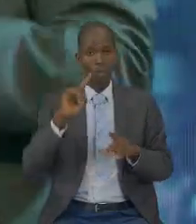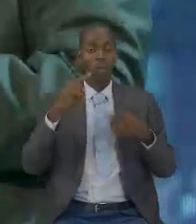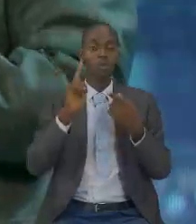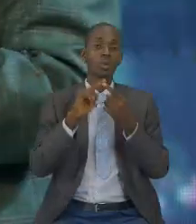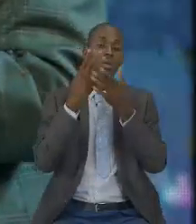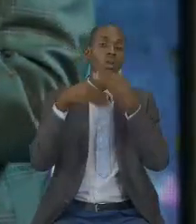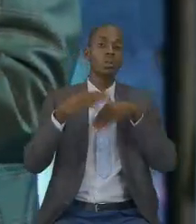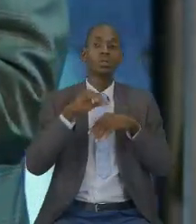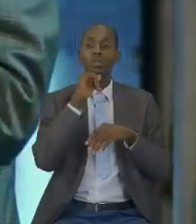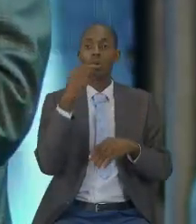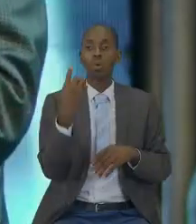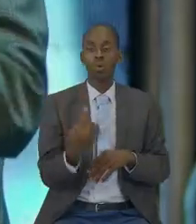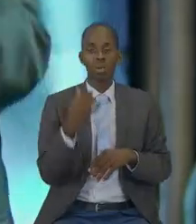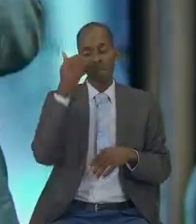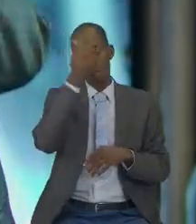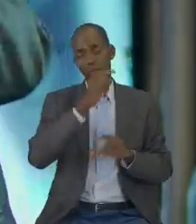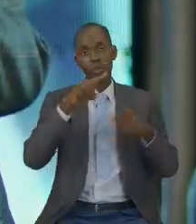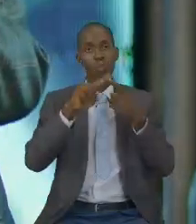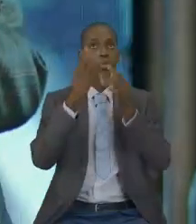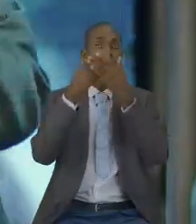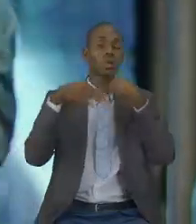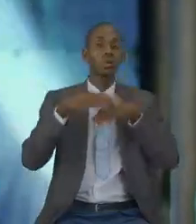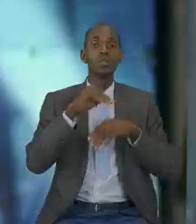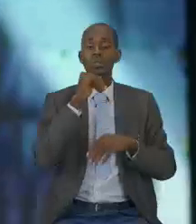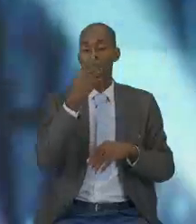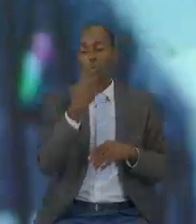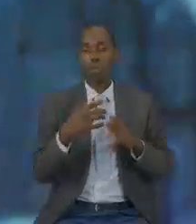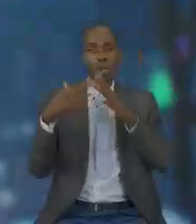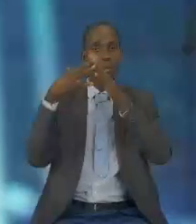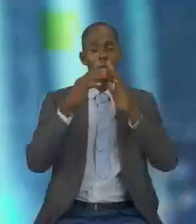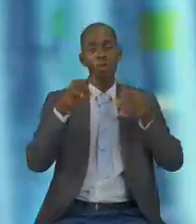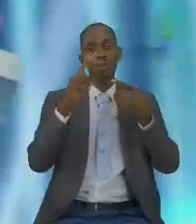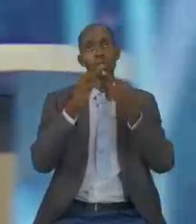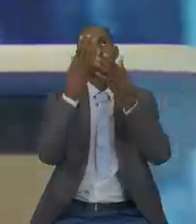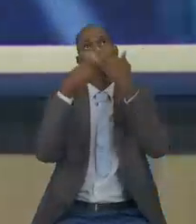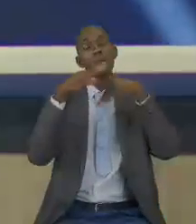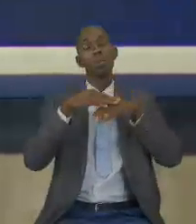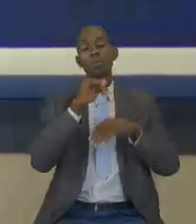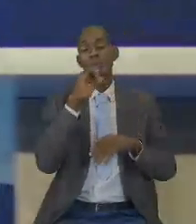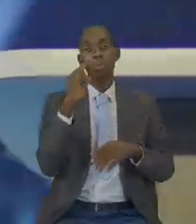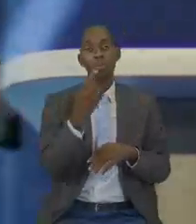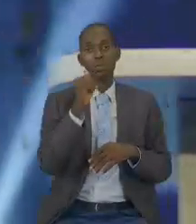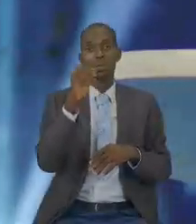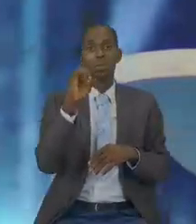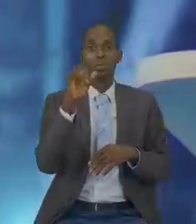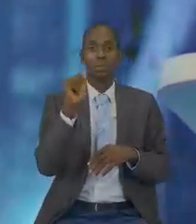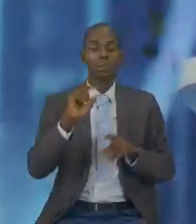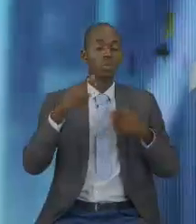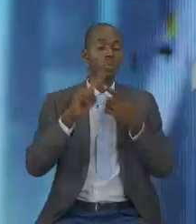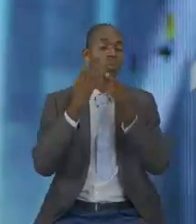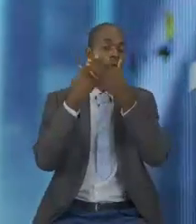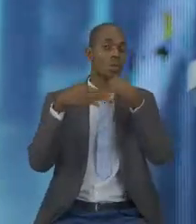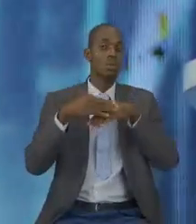heaven, not only Asia going to heaven, not only America going to heaven, not only the oceanic people going to